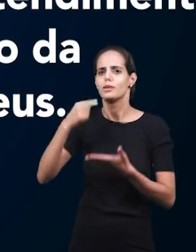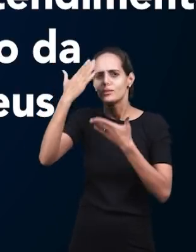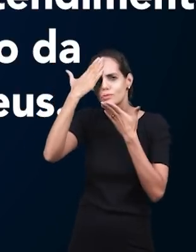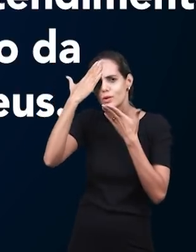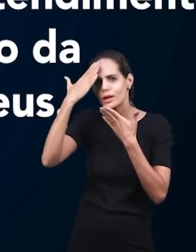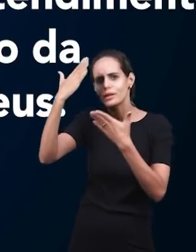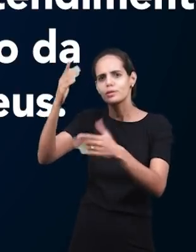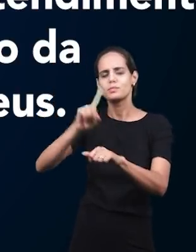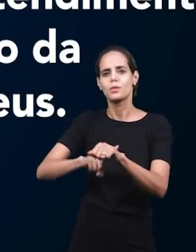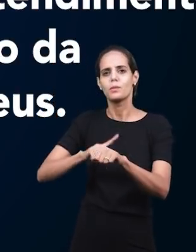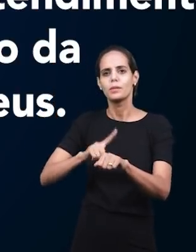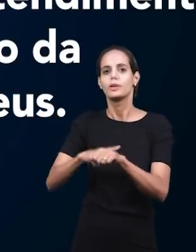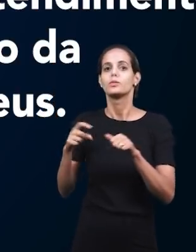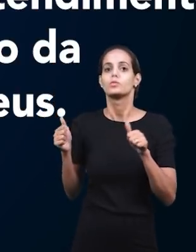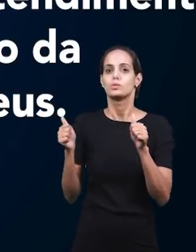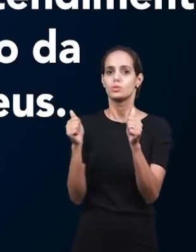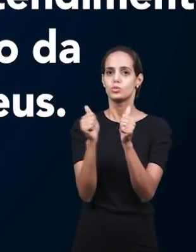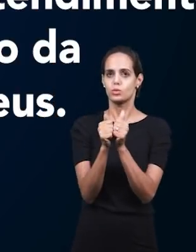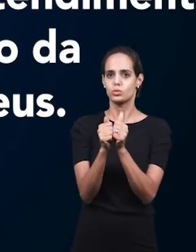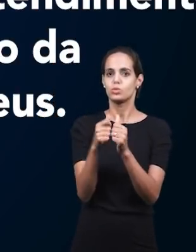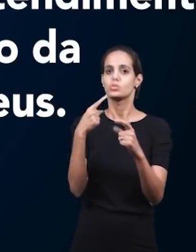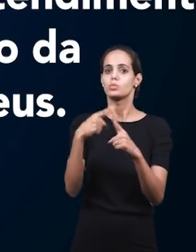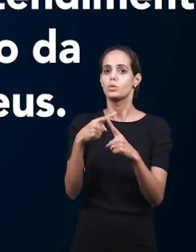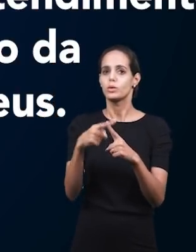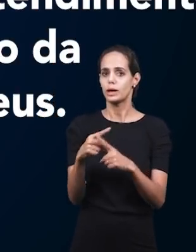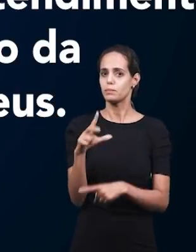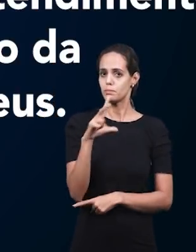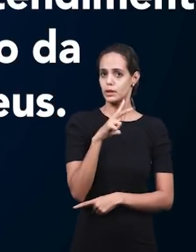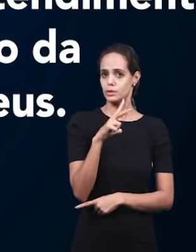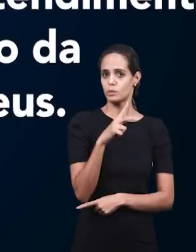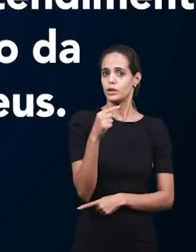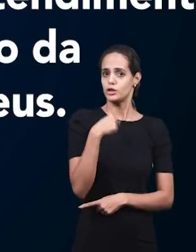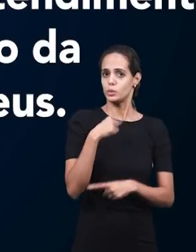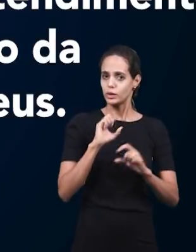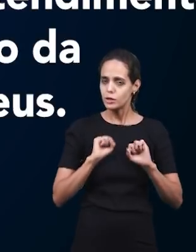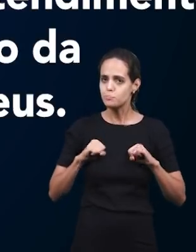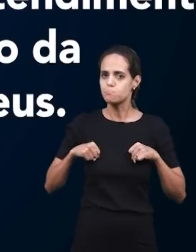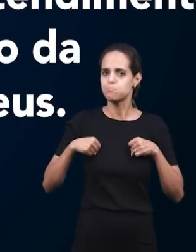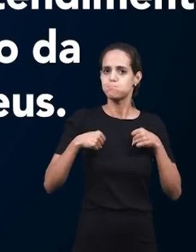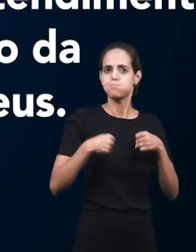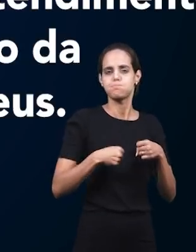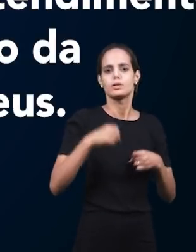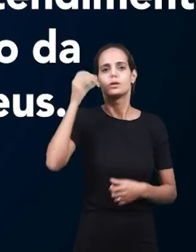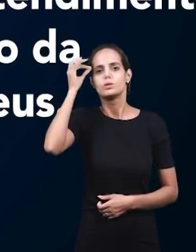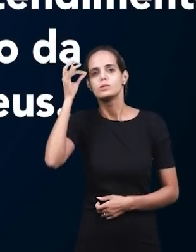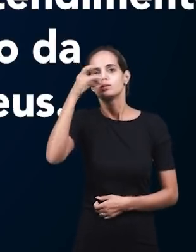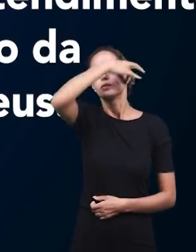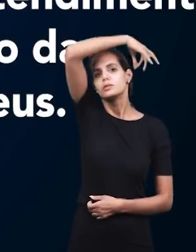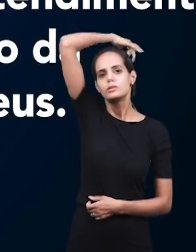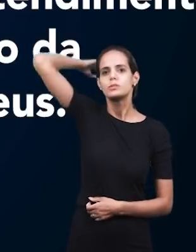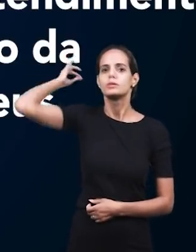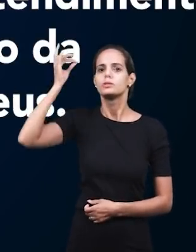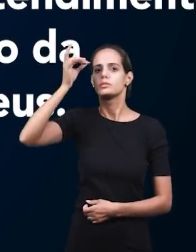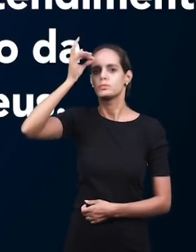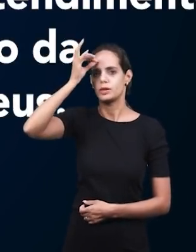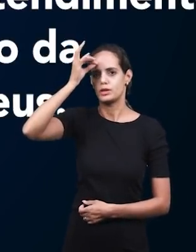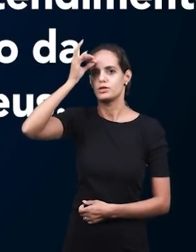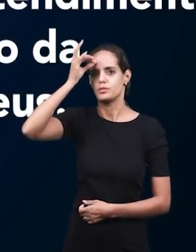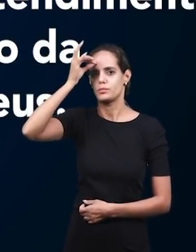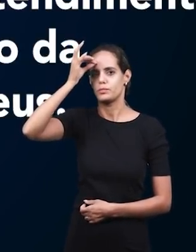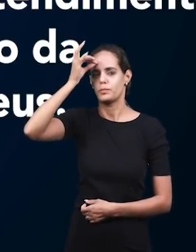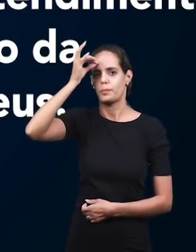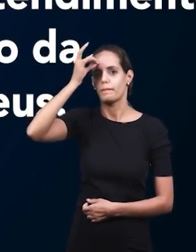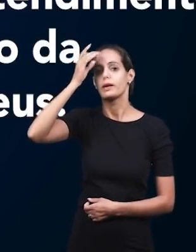these moments together because I personally have matured more spiritually, and I